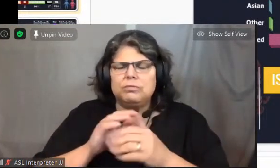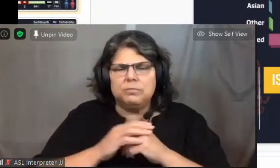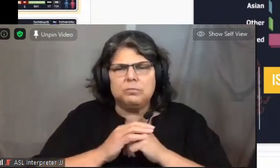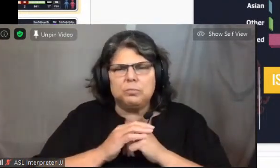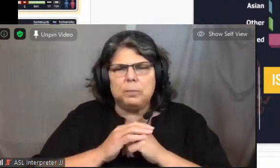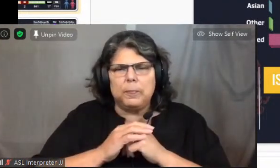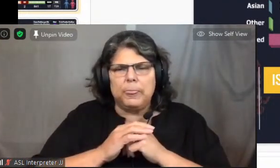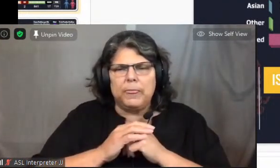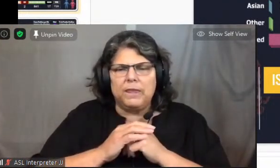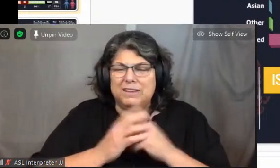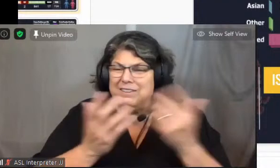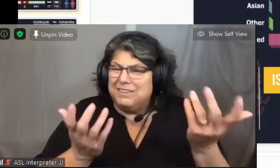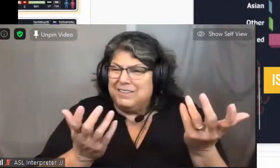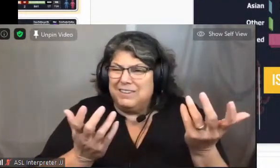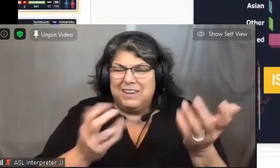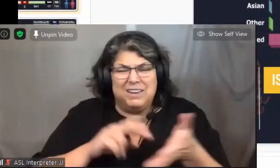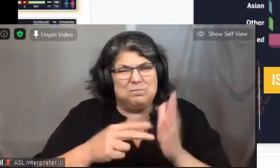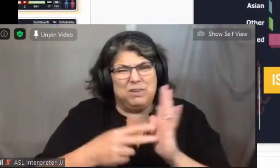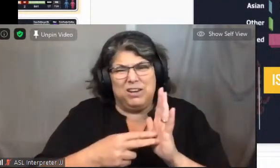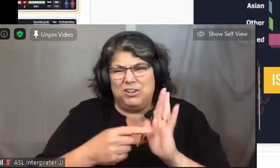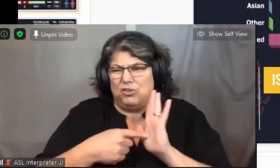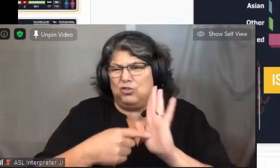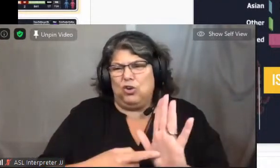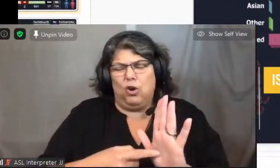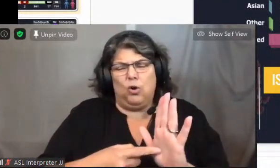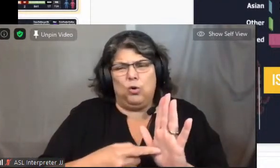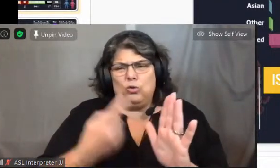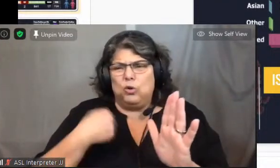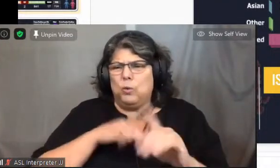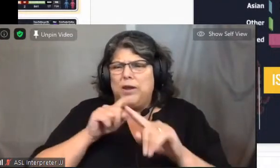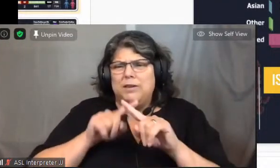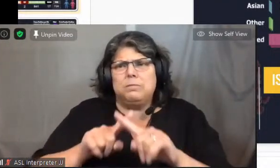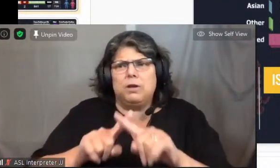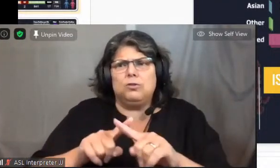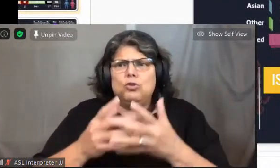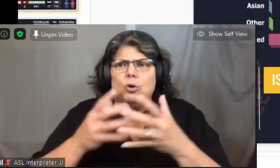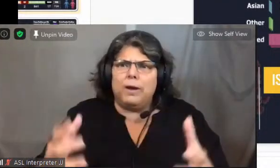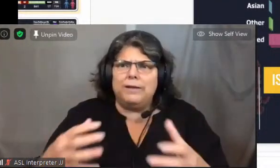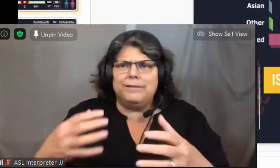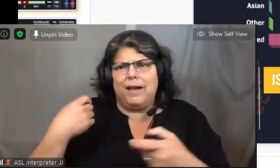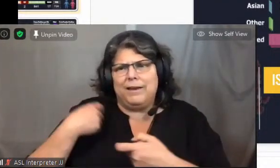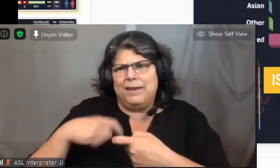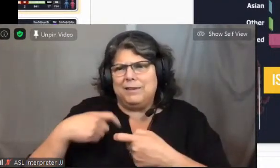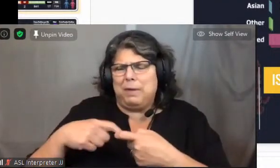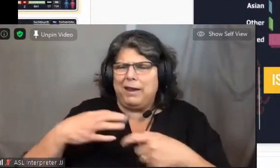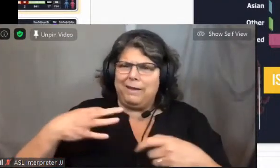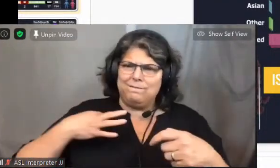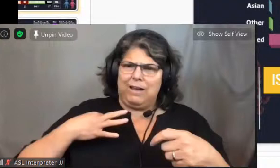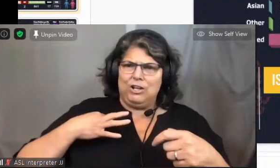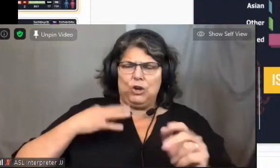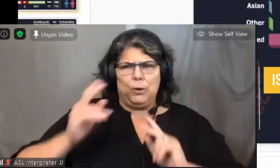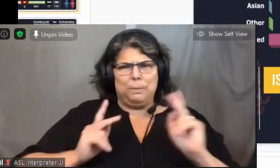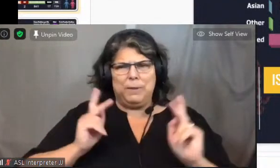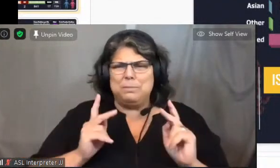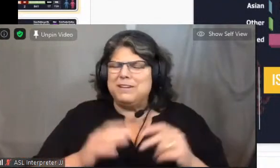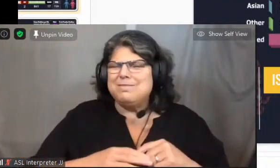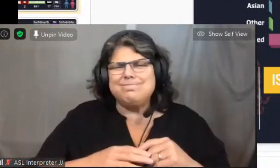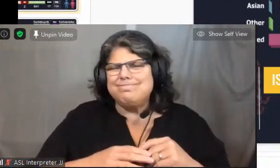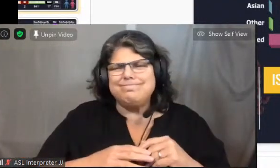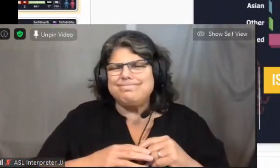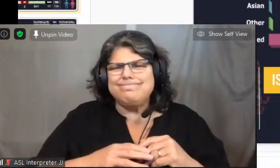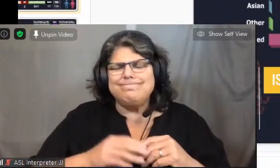we depend so much on Hispanic volunteers, and that doesn't give us the